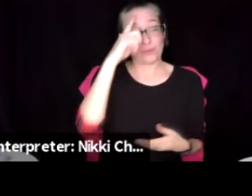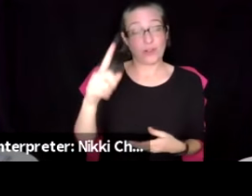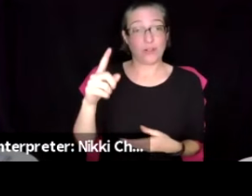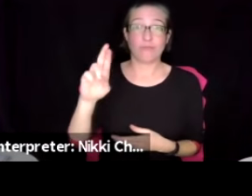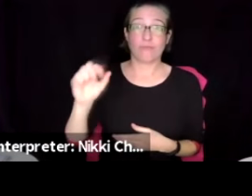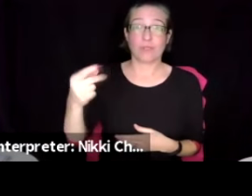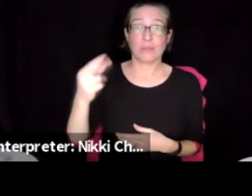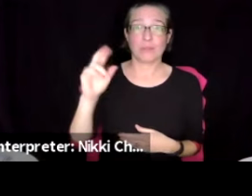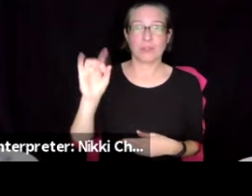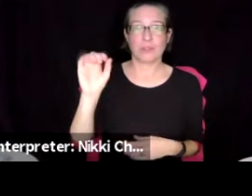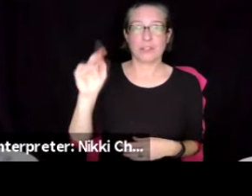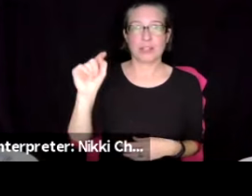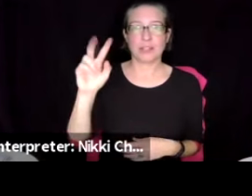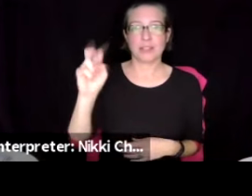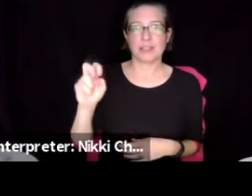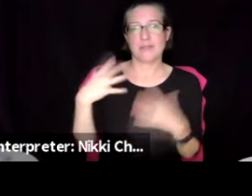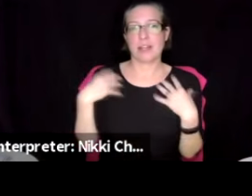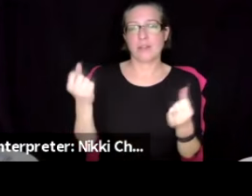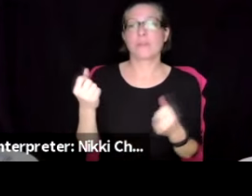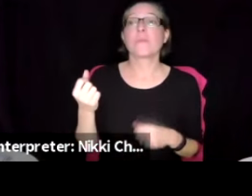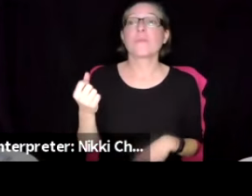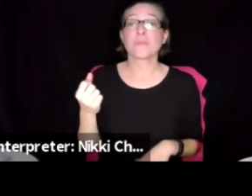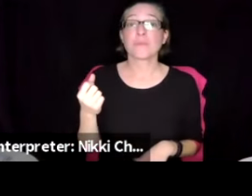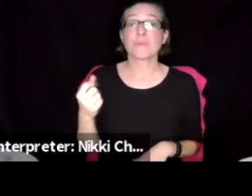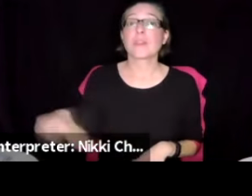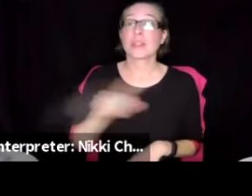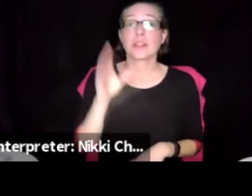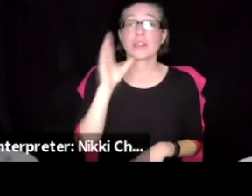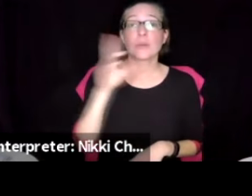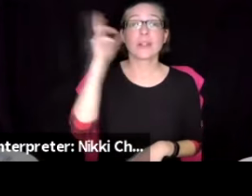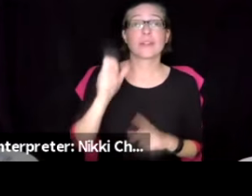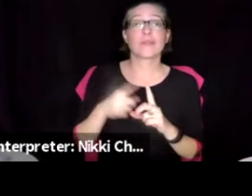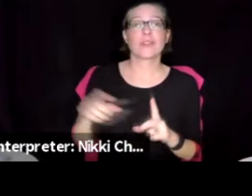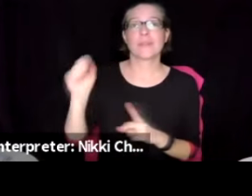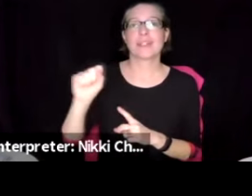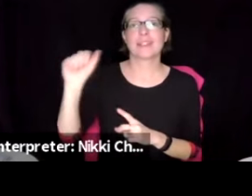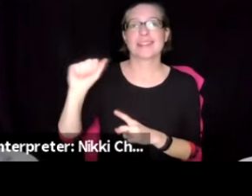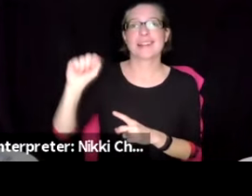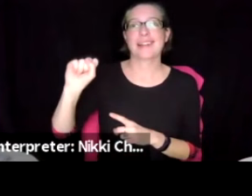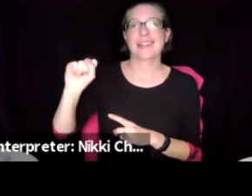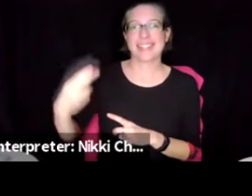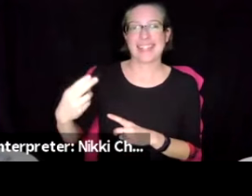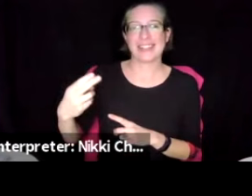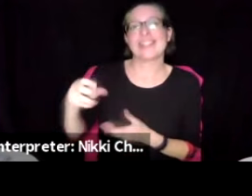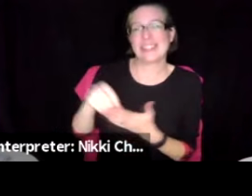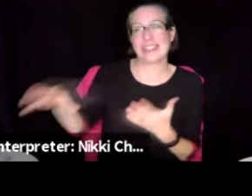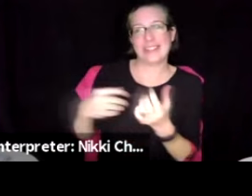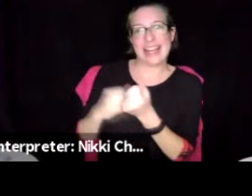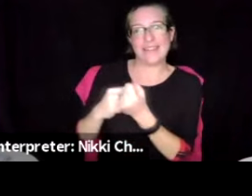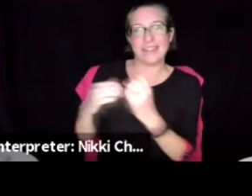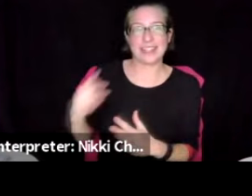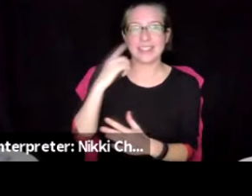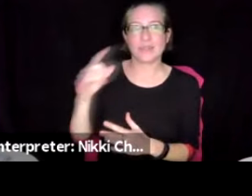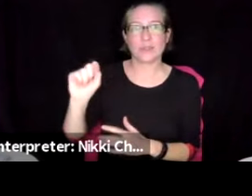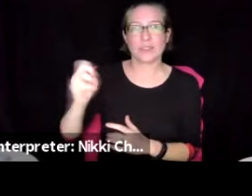our session description, you're going to be hearing today from SASH, the Student Advocates for Sexual Health, who are a youth-led